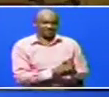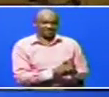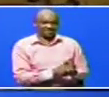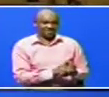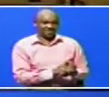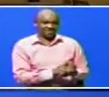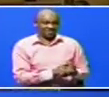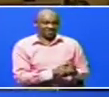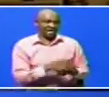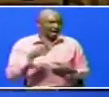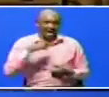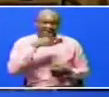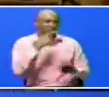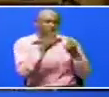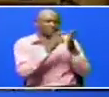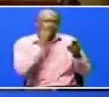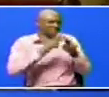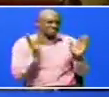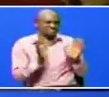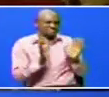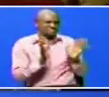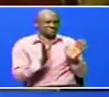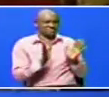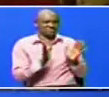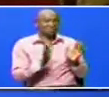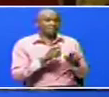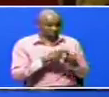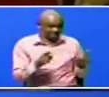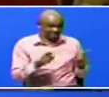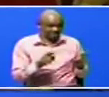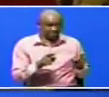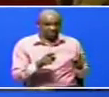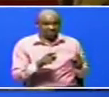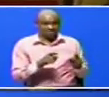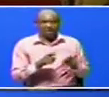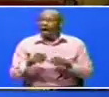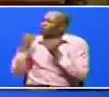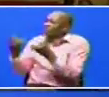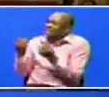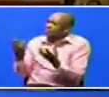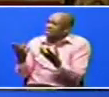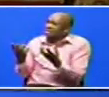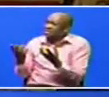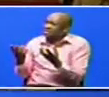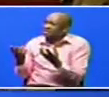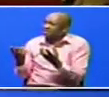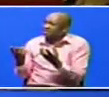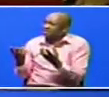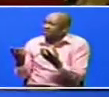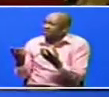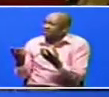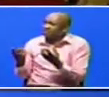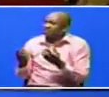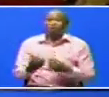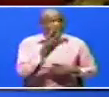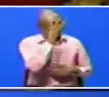think we want to talk about names, but they'll show up on Monday. No, we have